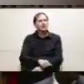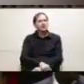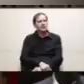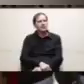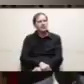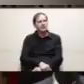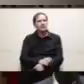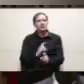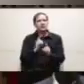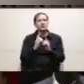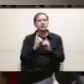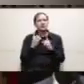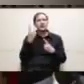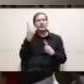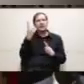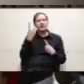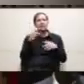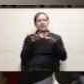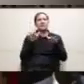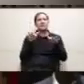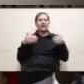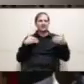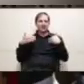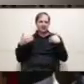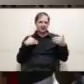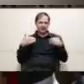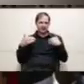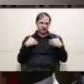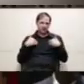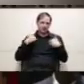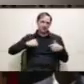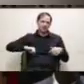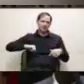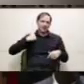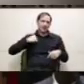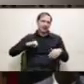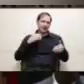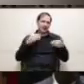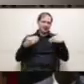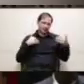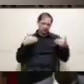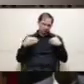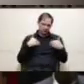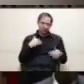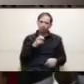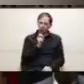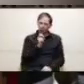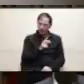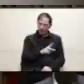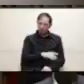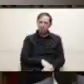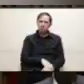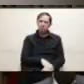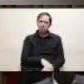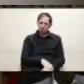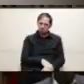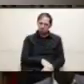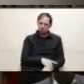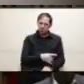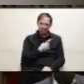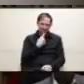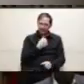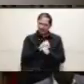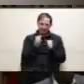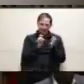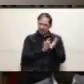Degree in public administration and municipal administration. Okay. And you say you were never dismissed